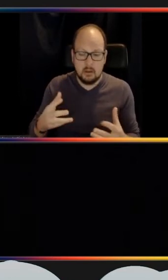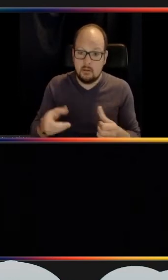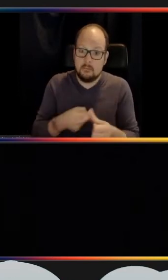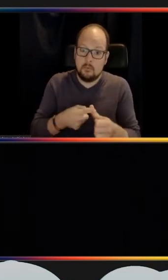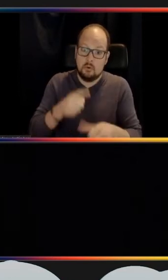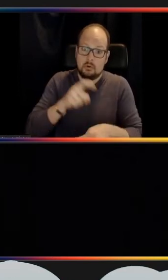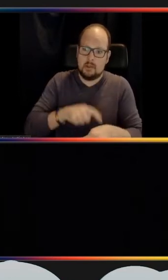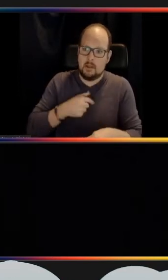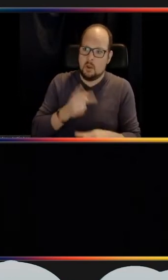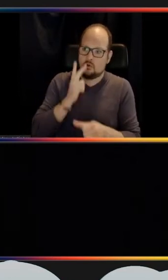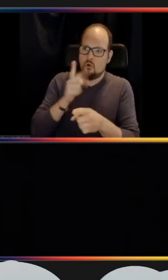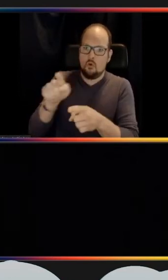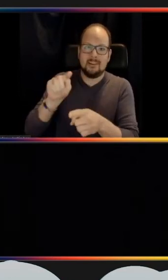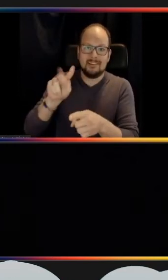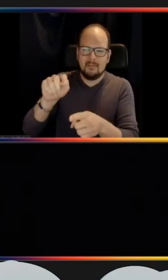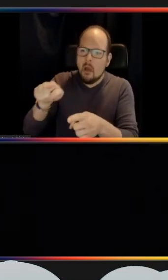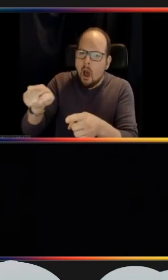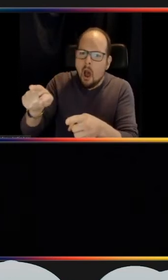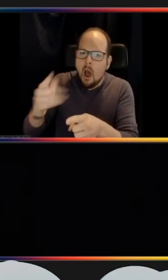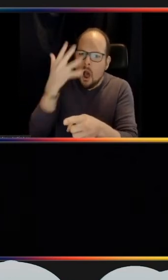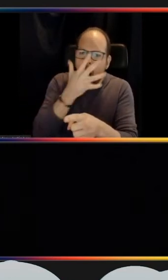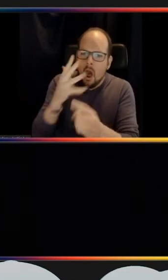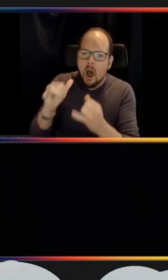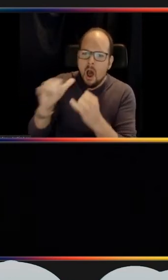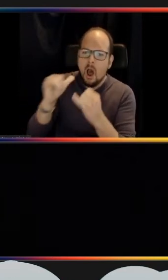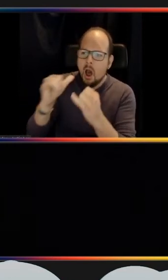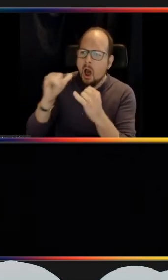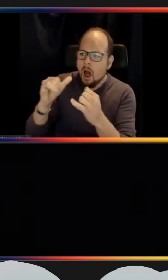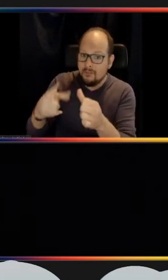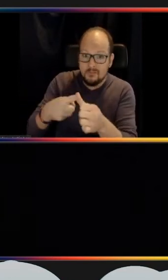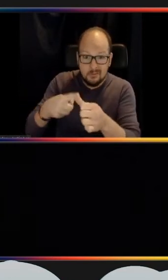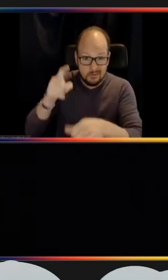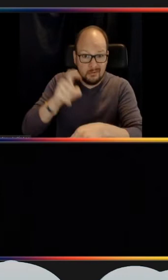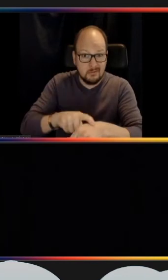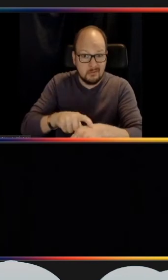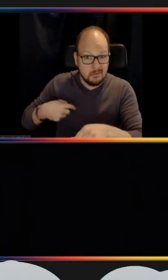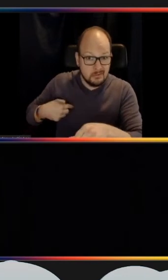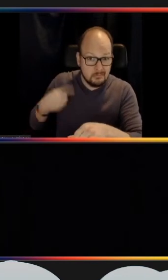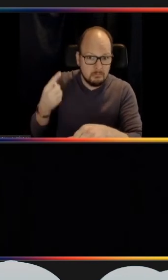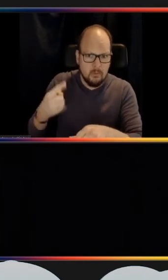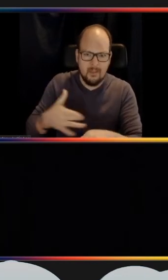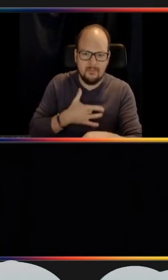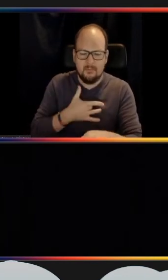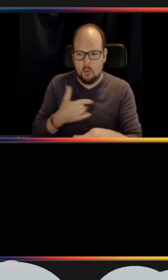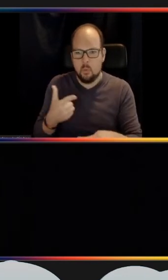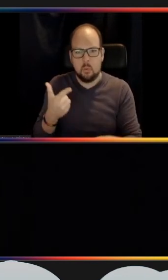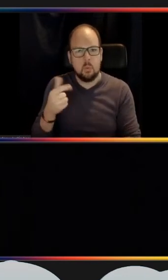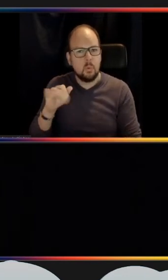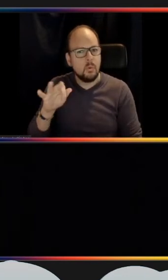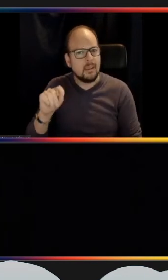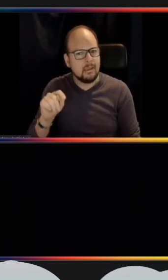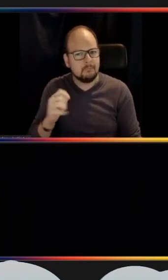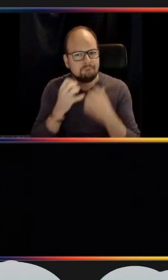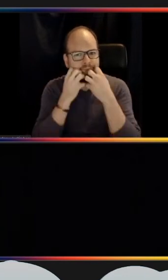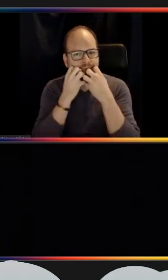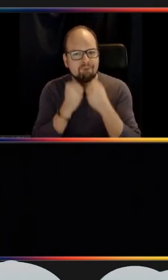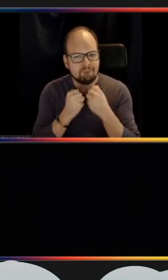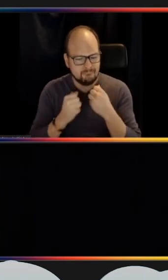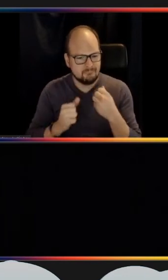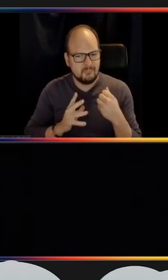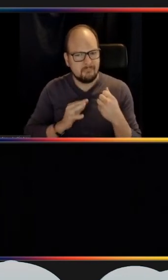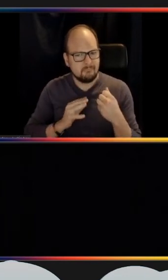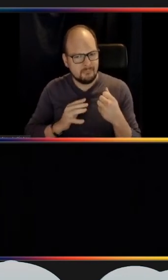that is like me on TV, and it's just, it's, I feel like it's a gift. It's something fantastic, and I'm so